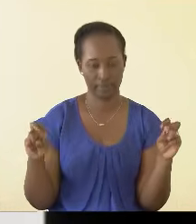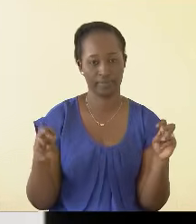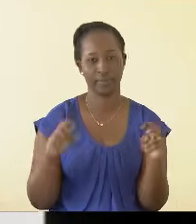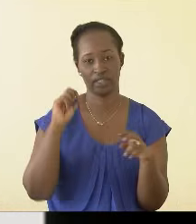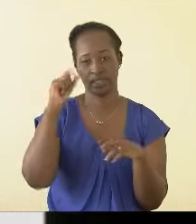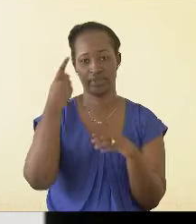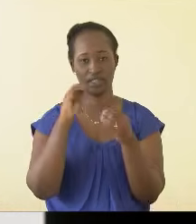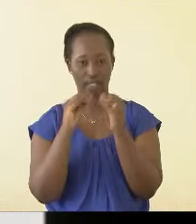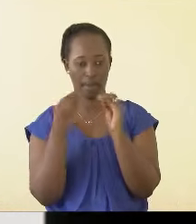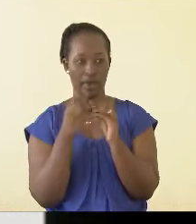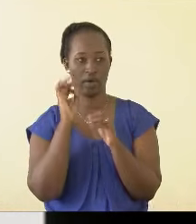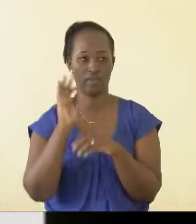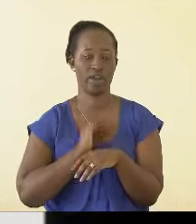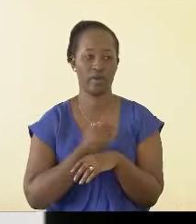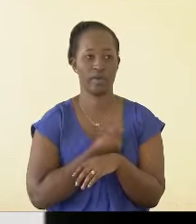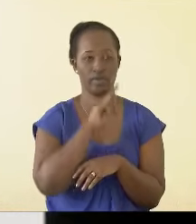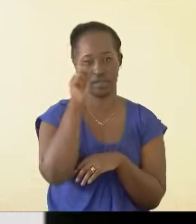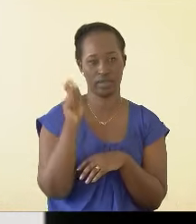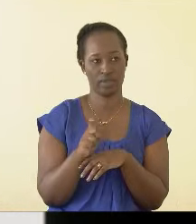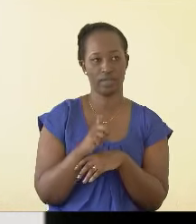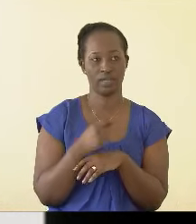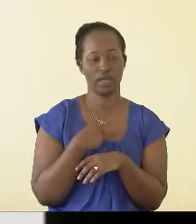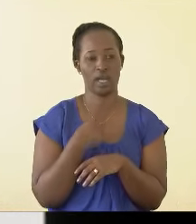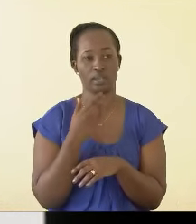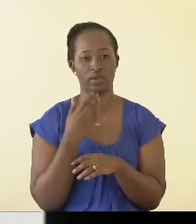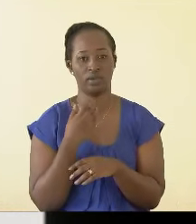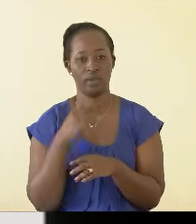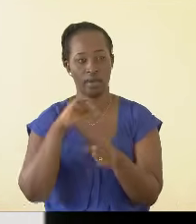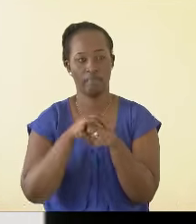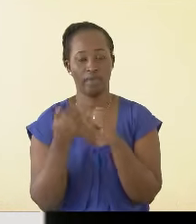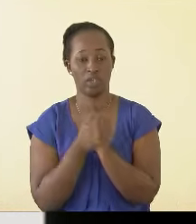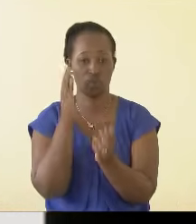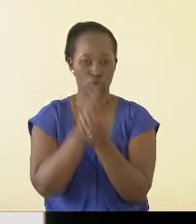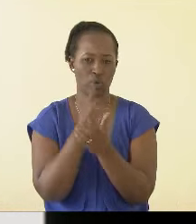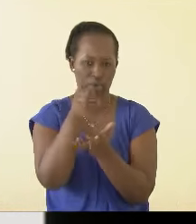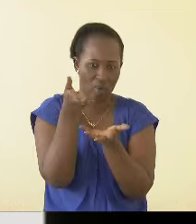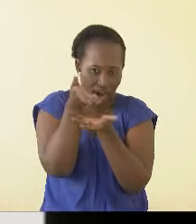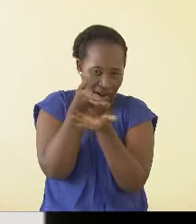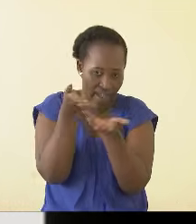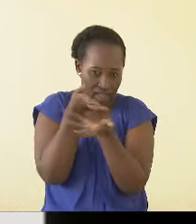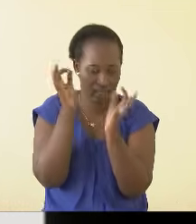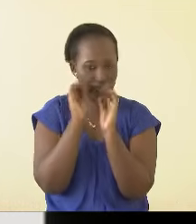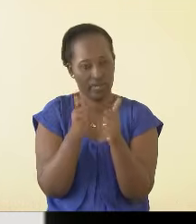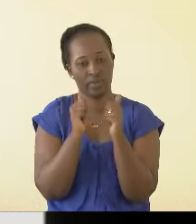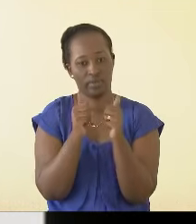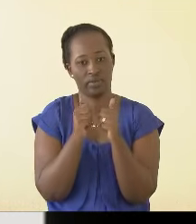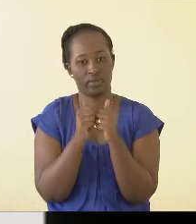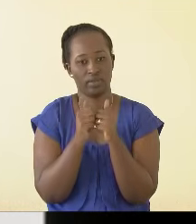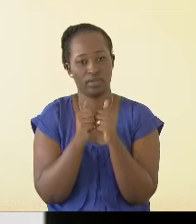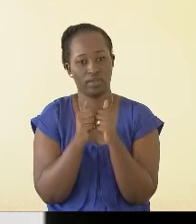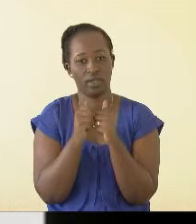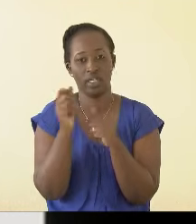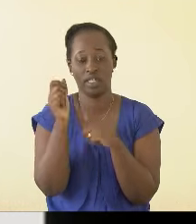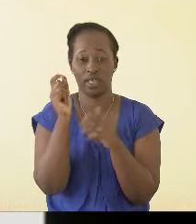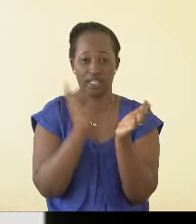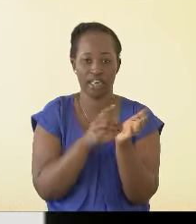first number of our question. I know some are slow. And make sure you analyze it. 1st January